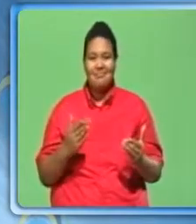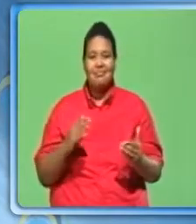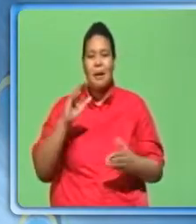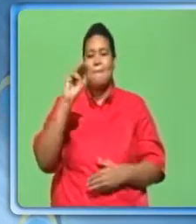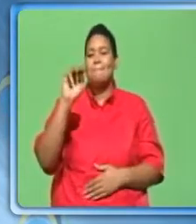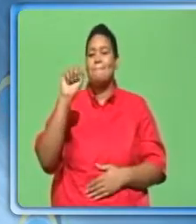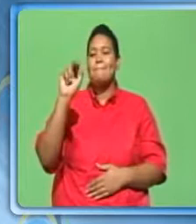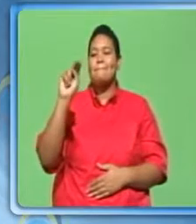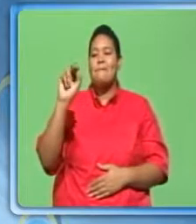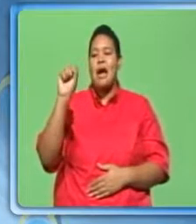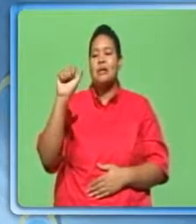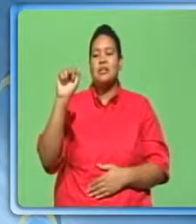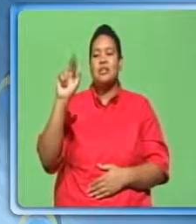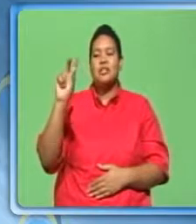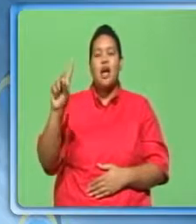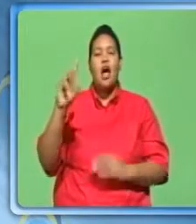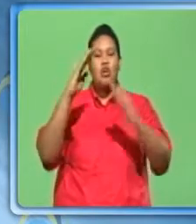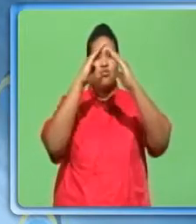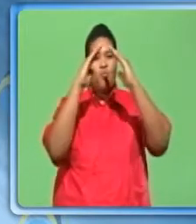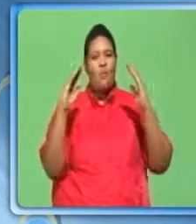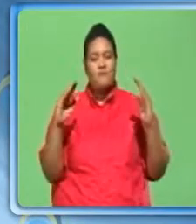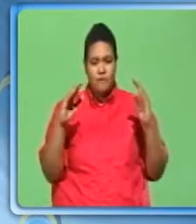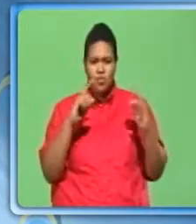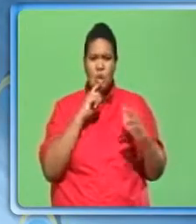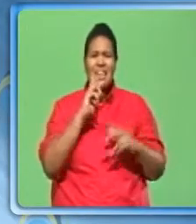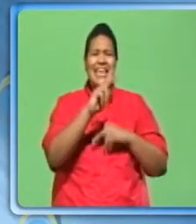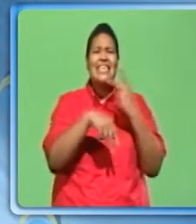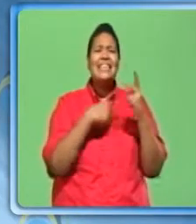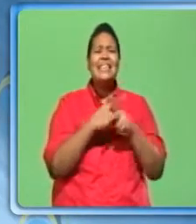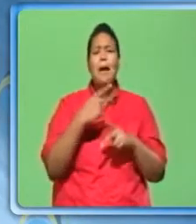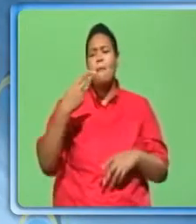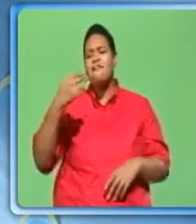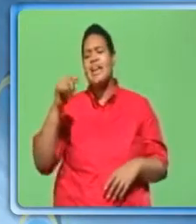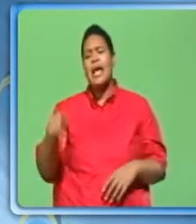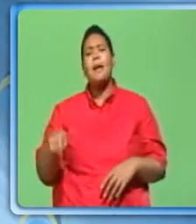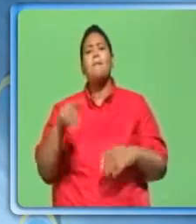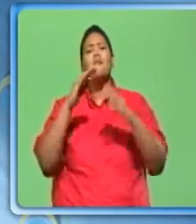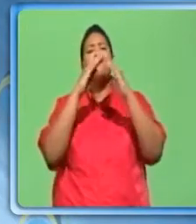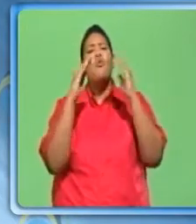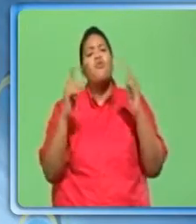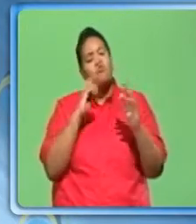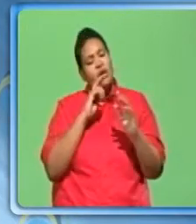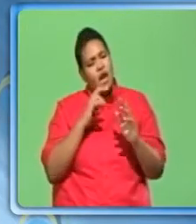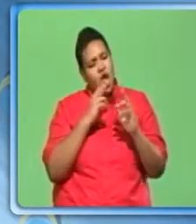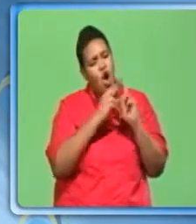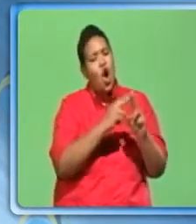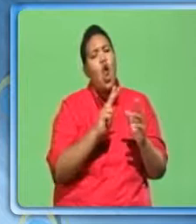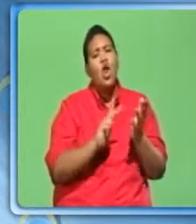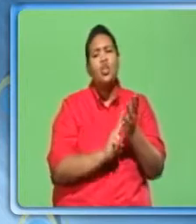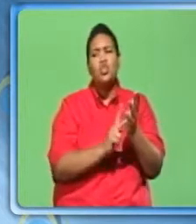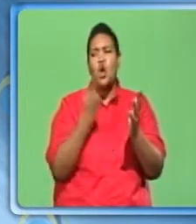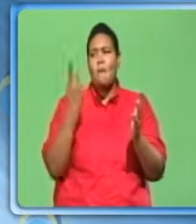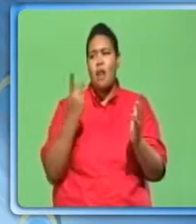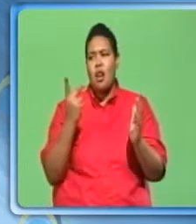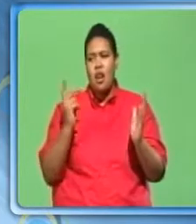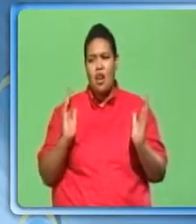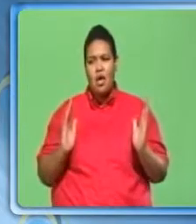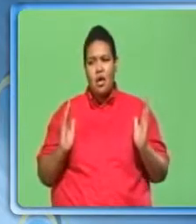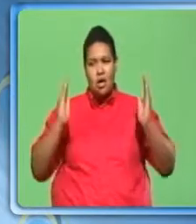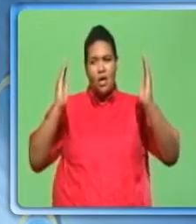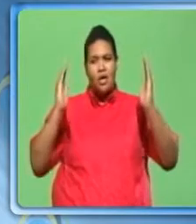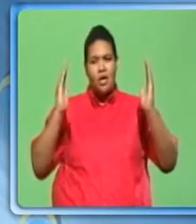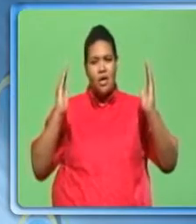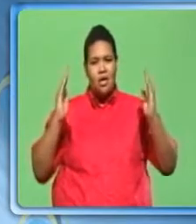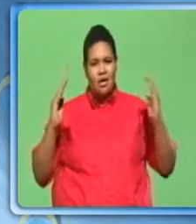Mansard roof. A mansard roof is a type of hip roof characterized by a double slope on all sides. This